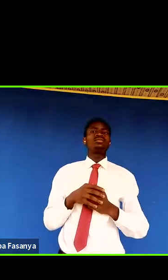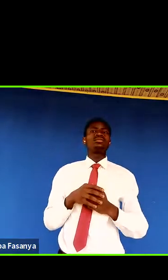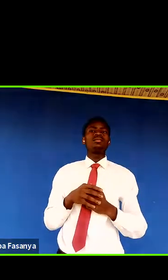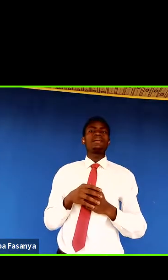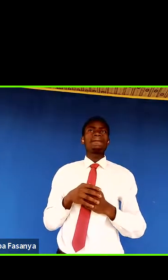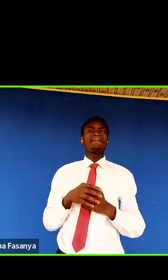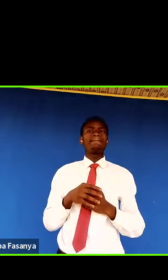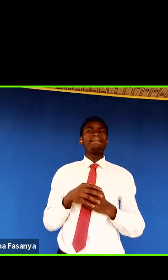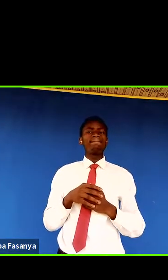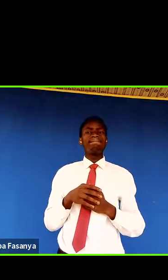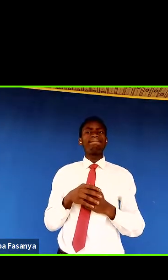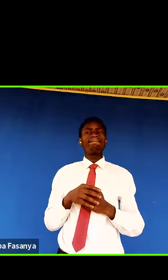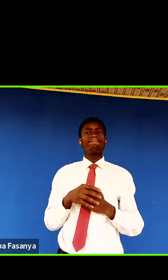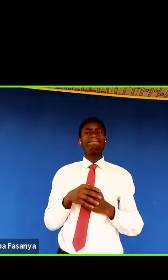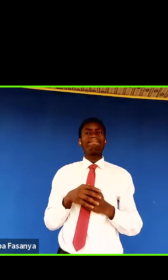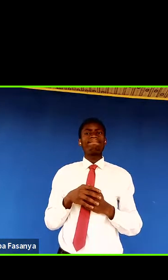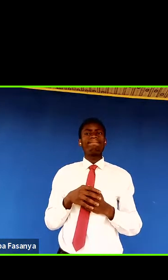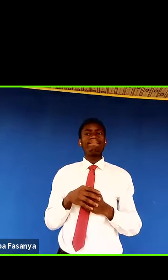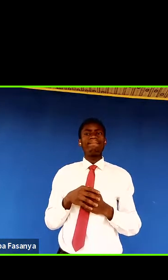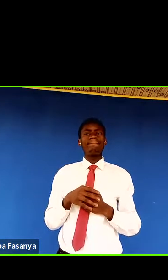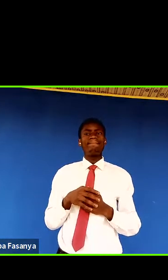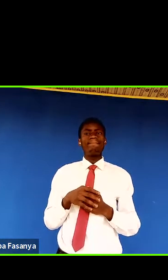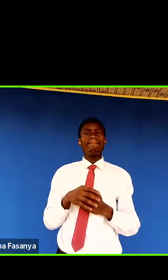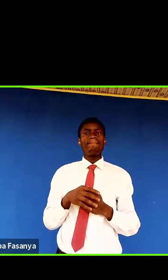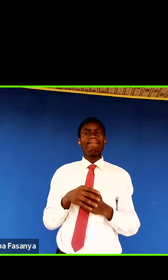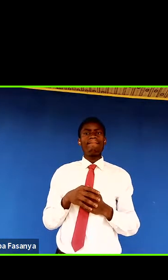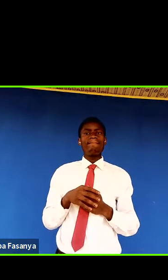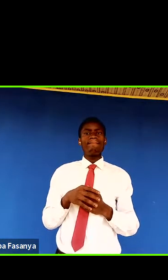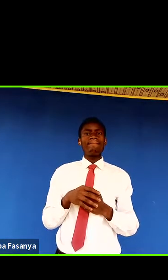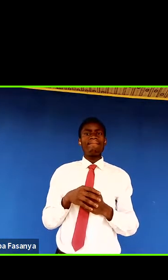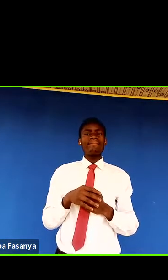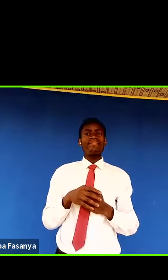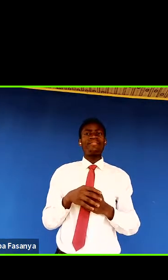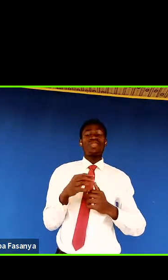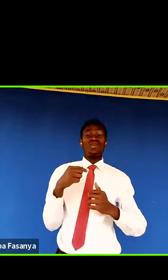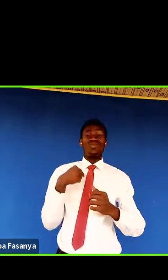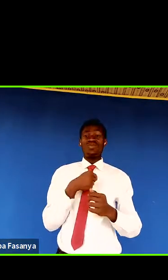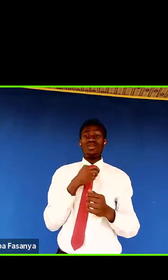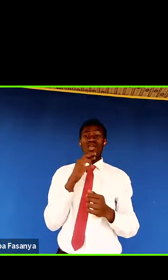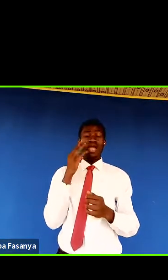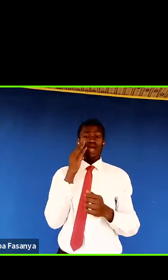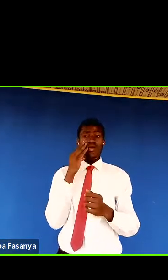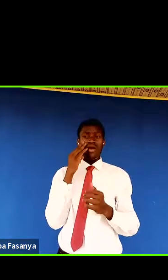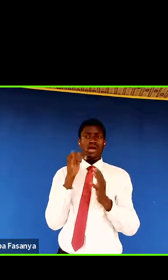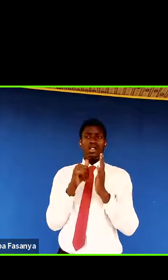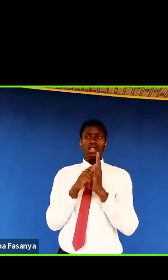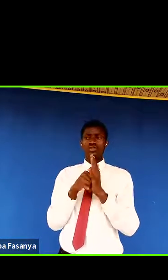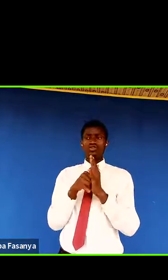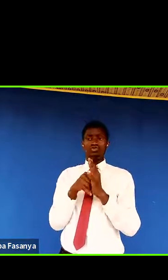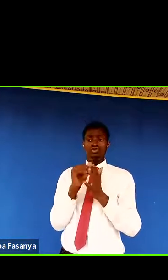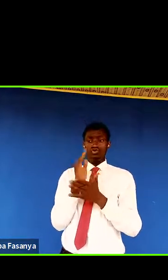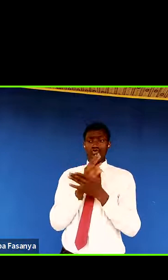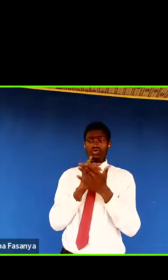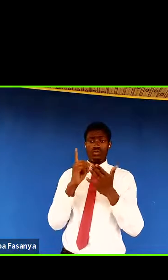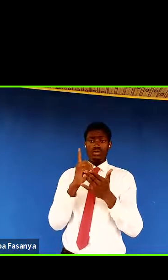so-called people that, somebody that is a virgin